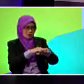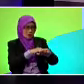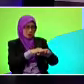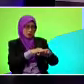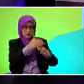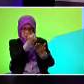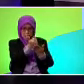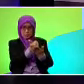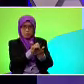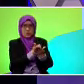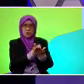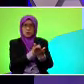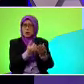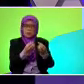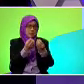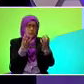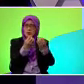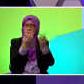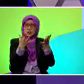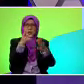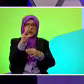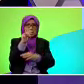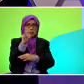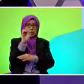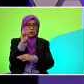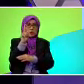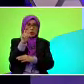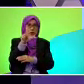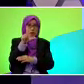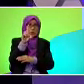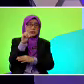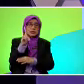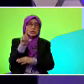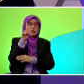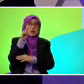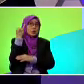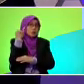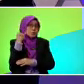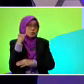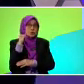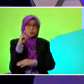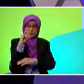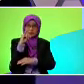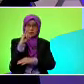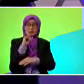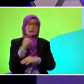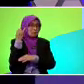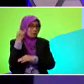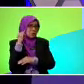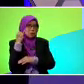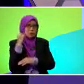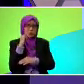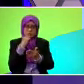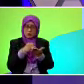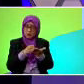actually millions of moles. Oh no! So that is why we can see now, because they have grown.